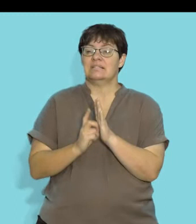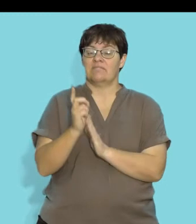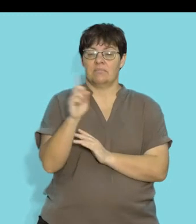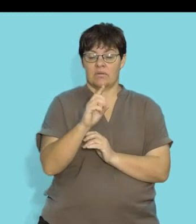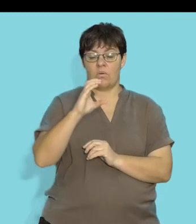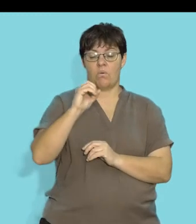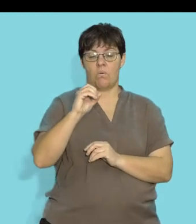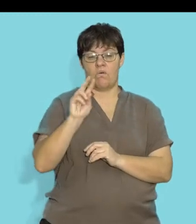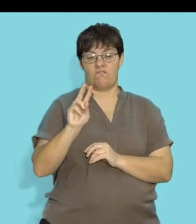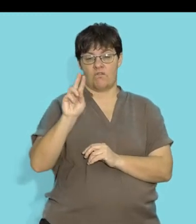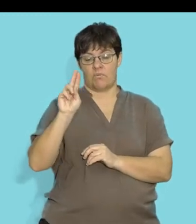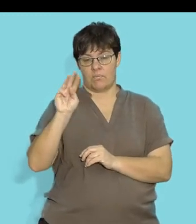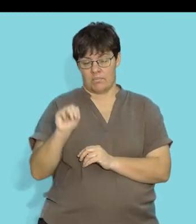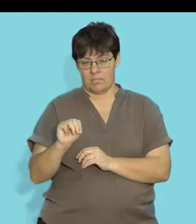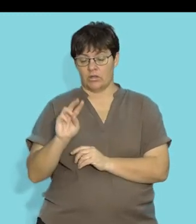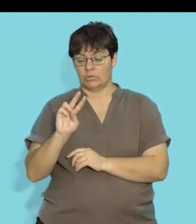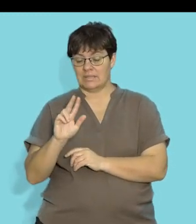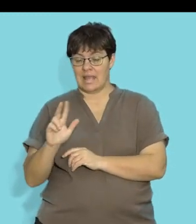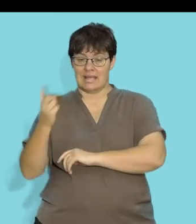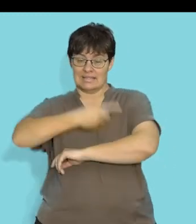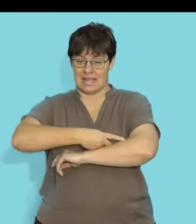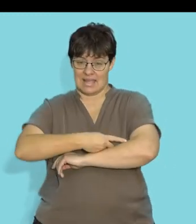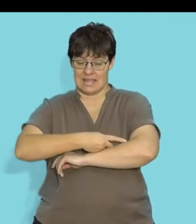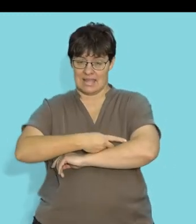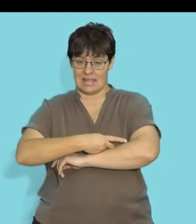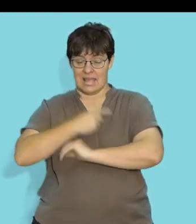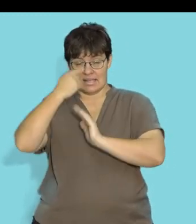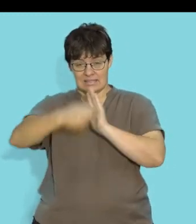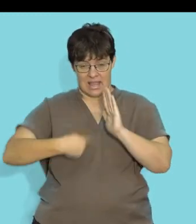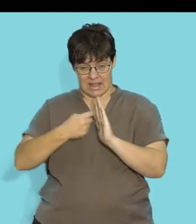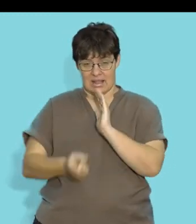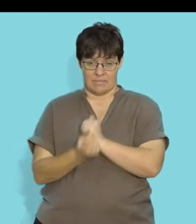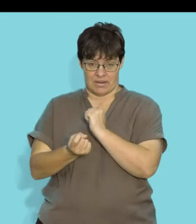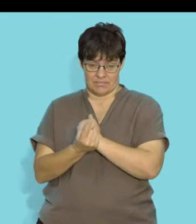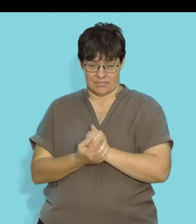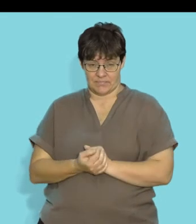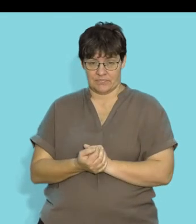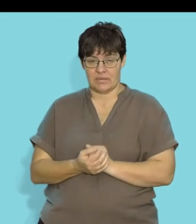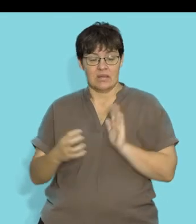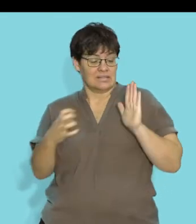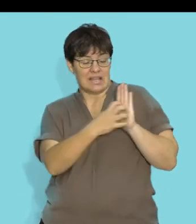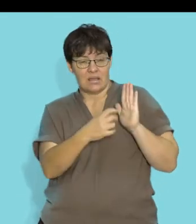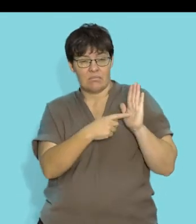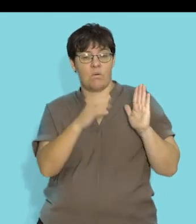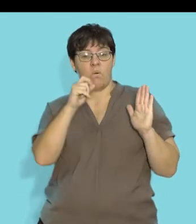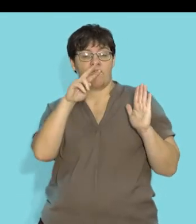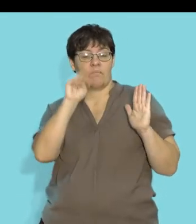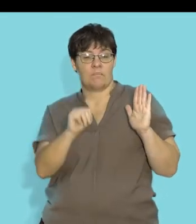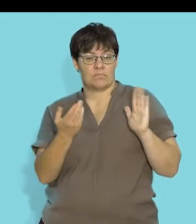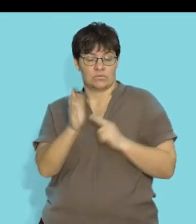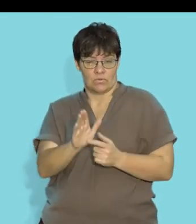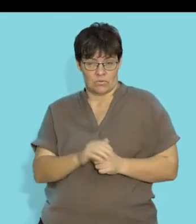the development of the ovum in a 28-day cycle. So here is obviously an enlarged diagram showing you the